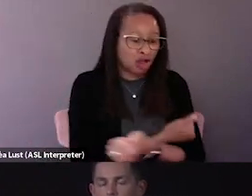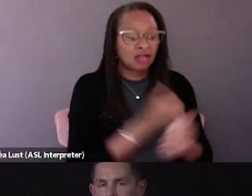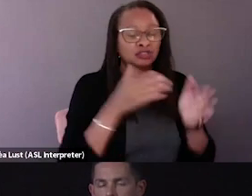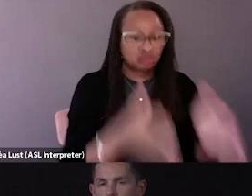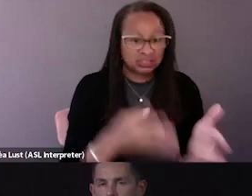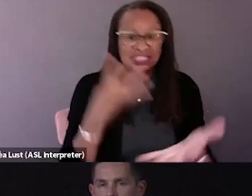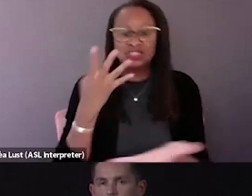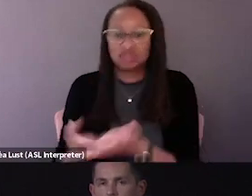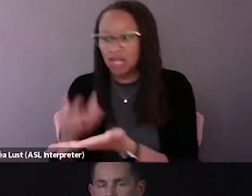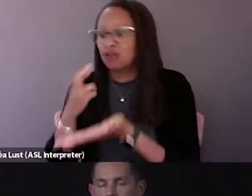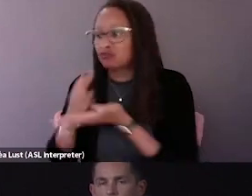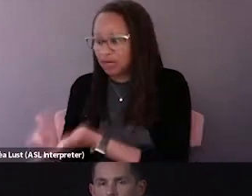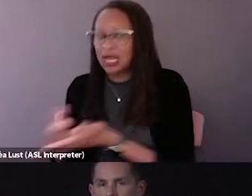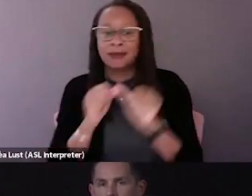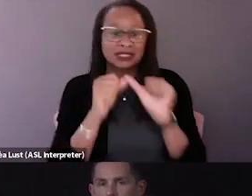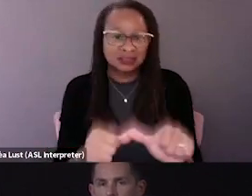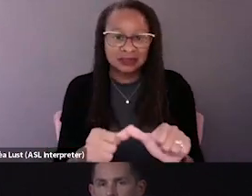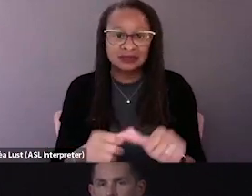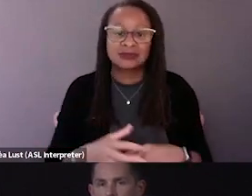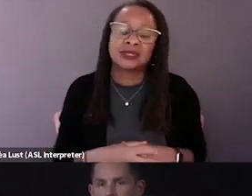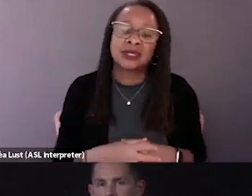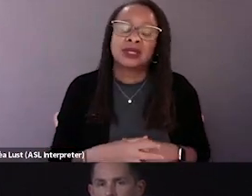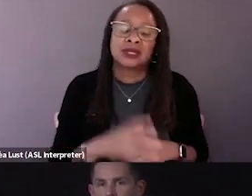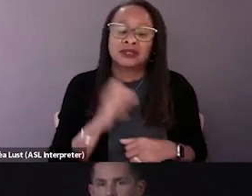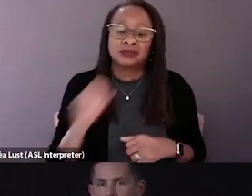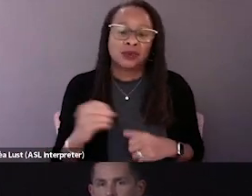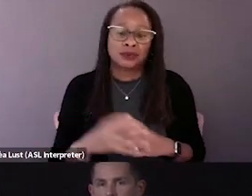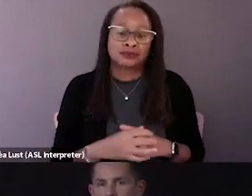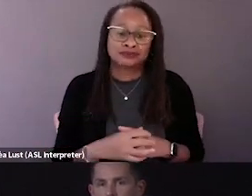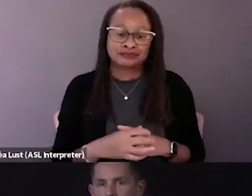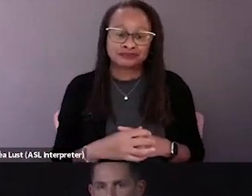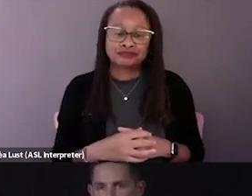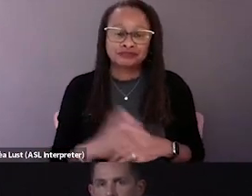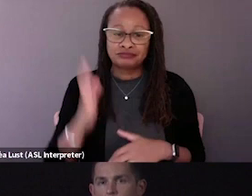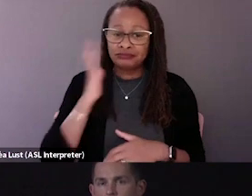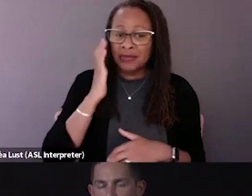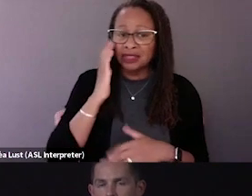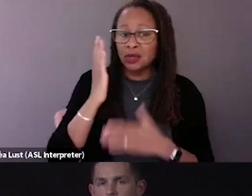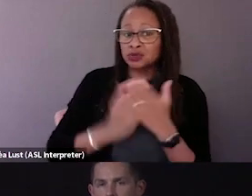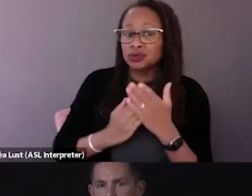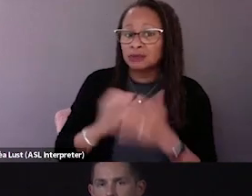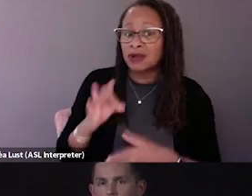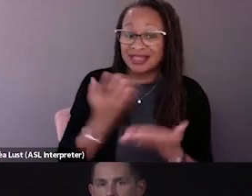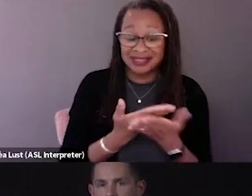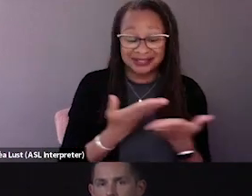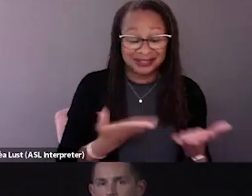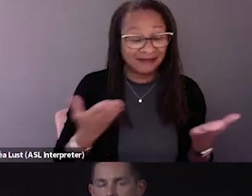streets, constantly. So, I know some of the stuff